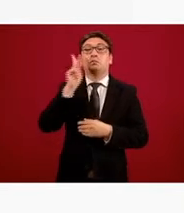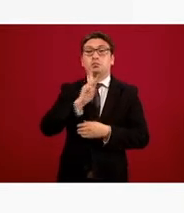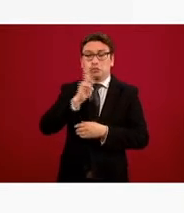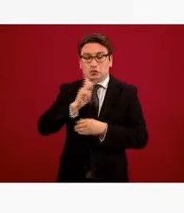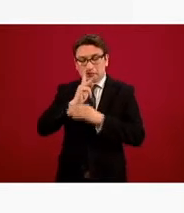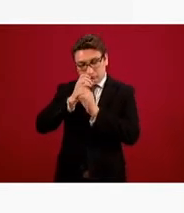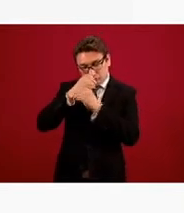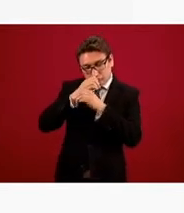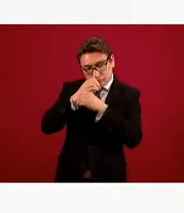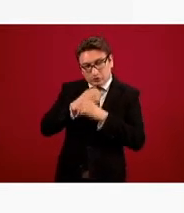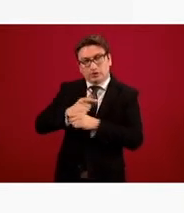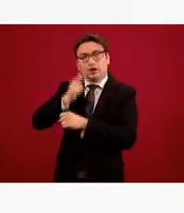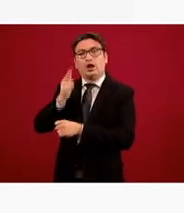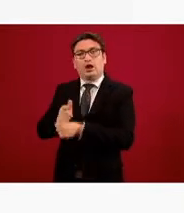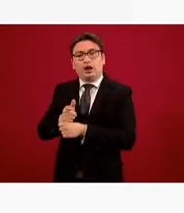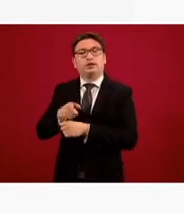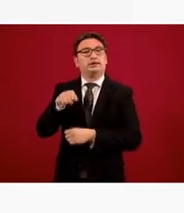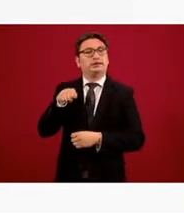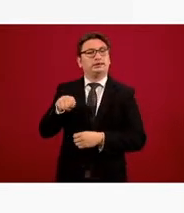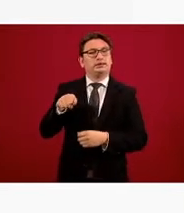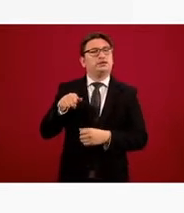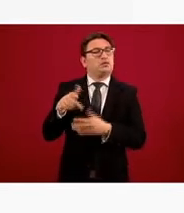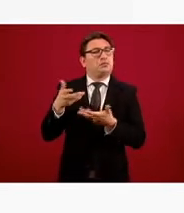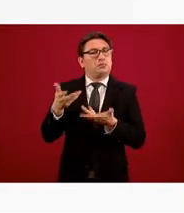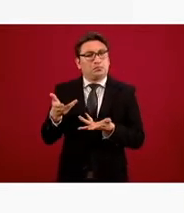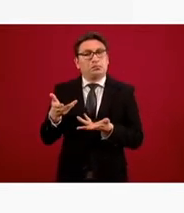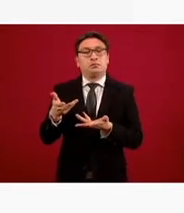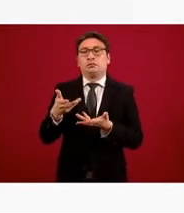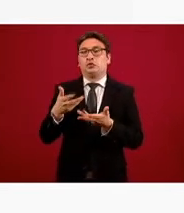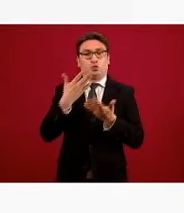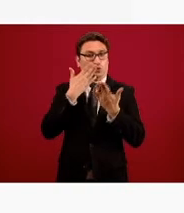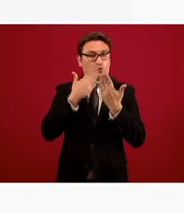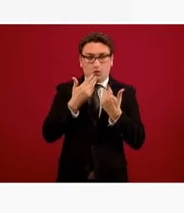COVID confirmed cases are the results.